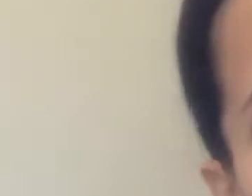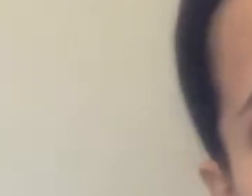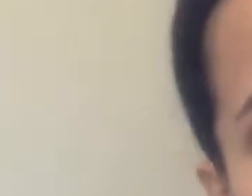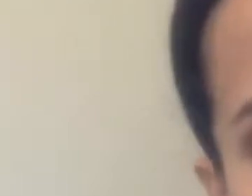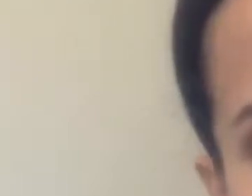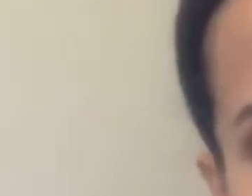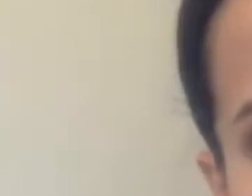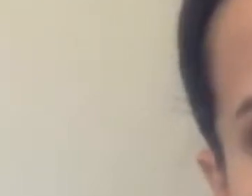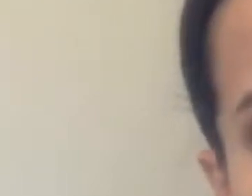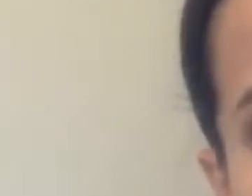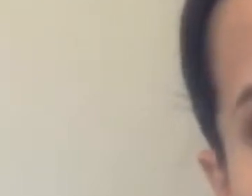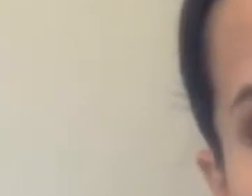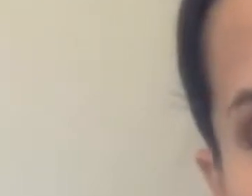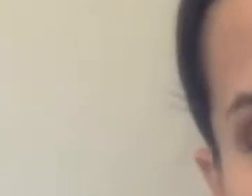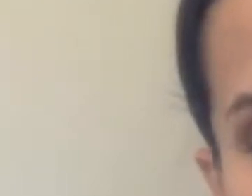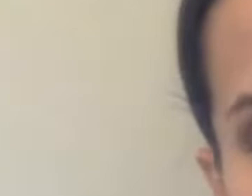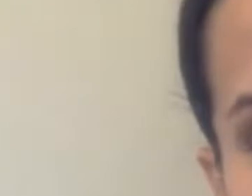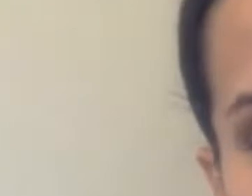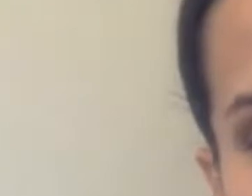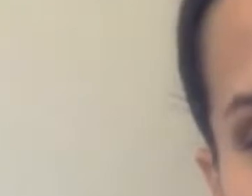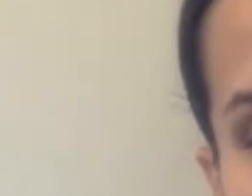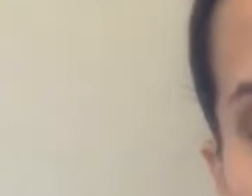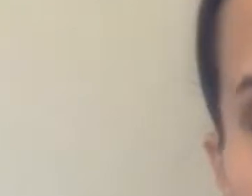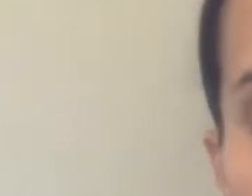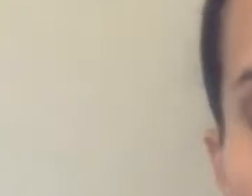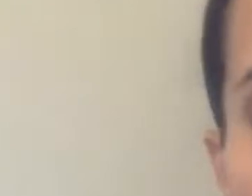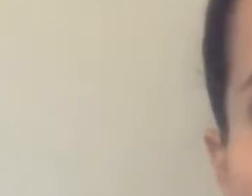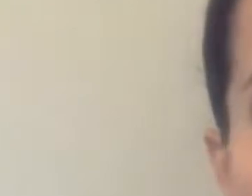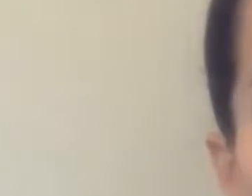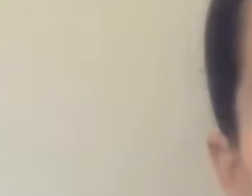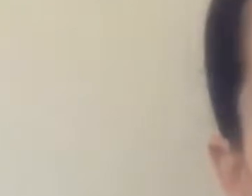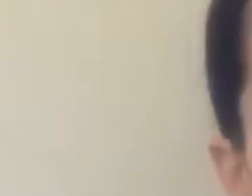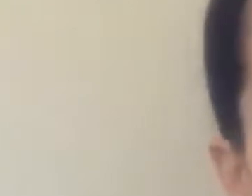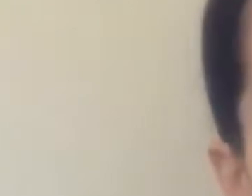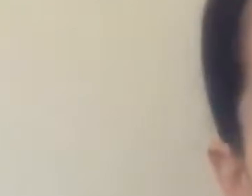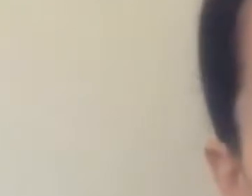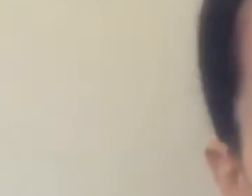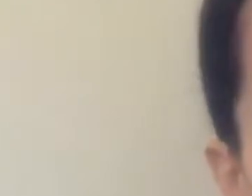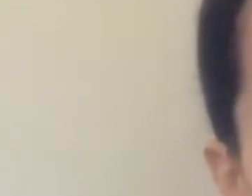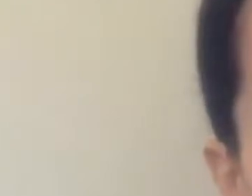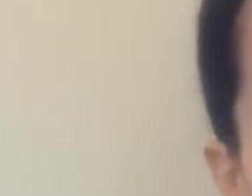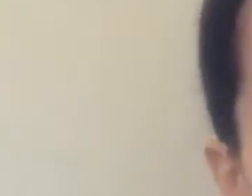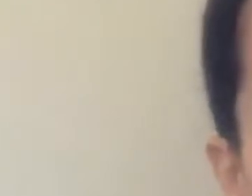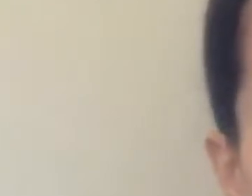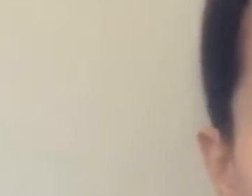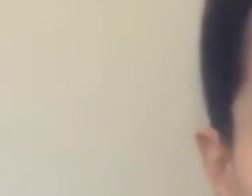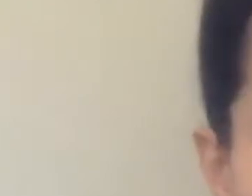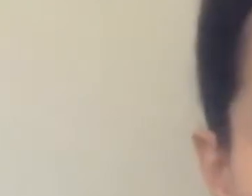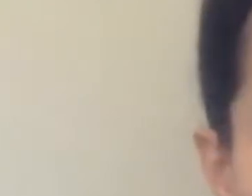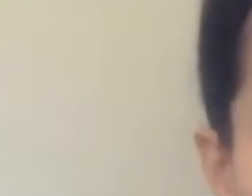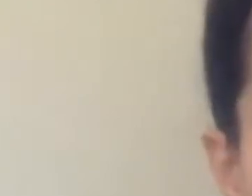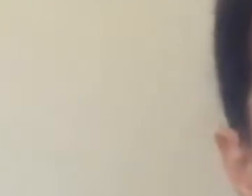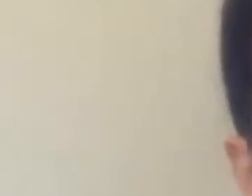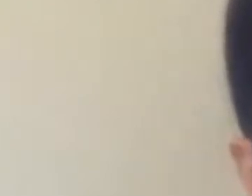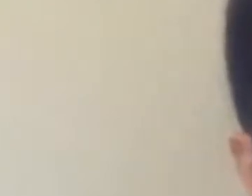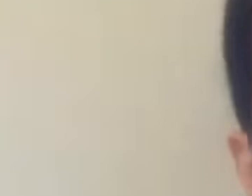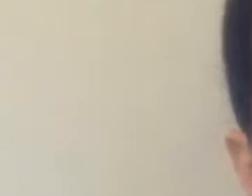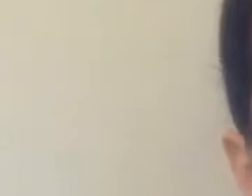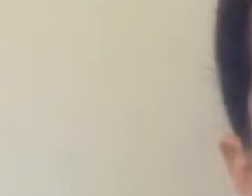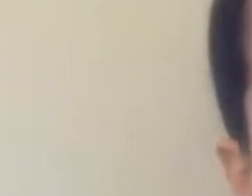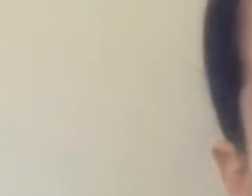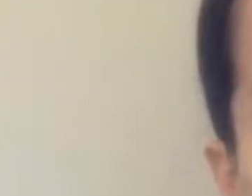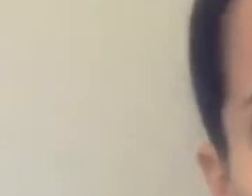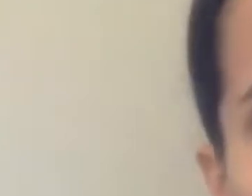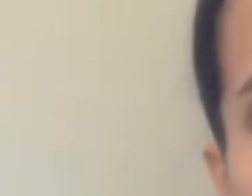all their blood results, other investigations, and looking to see whether it correlates with a diagnosis of severe